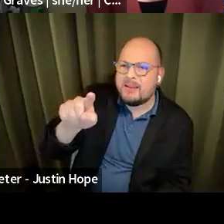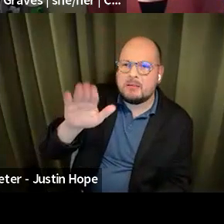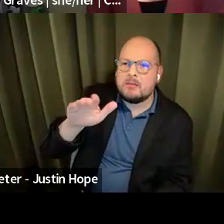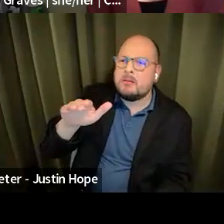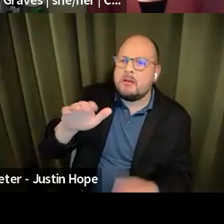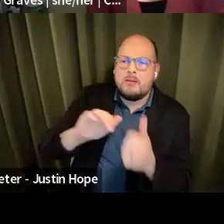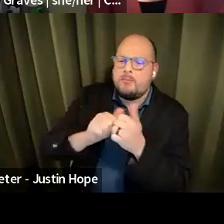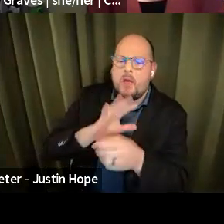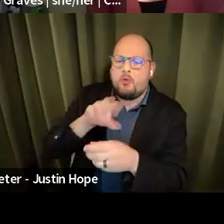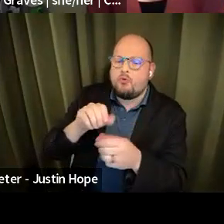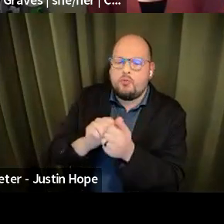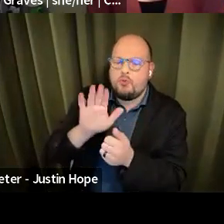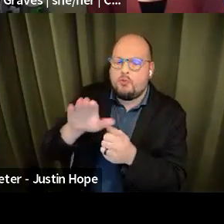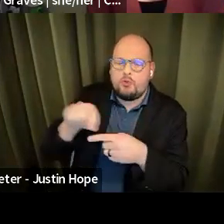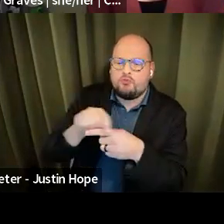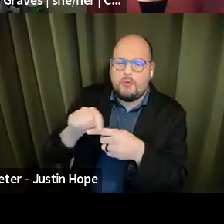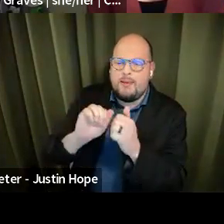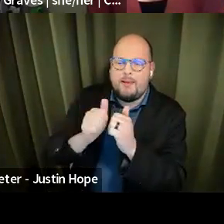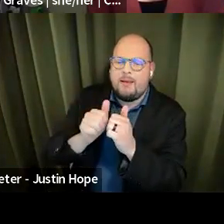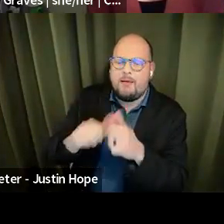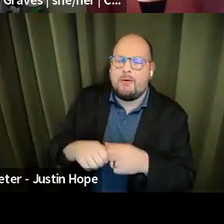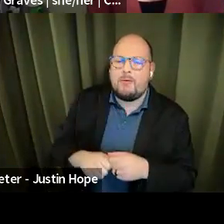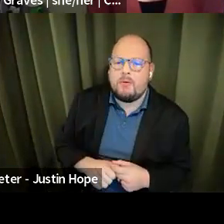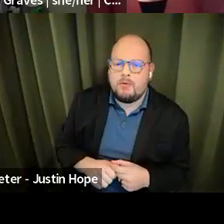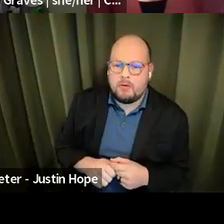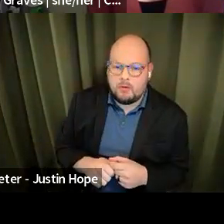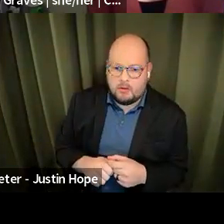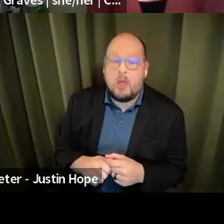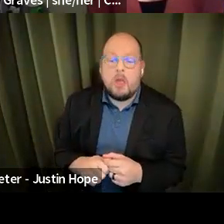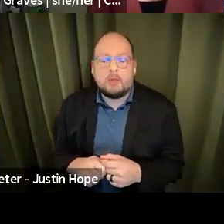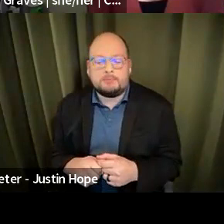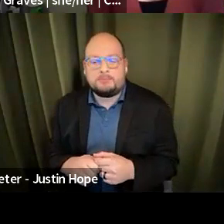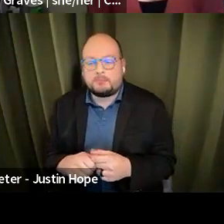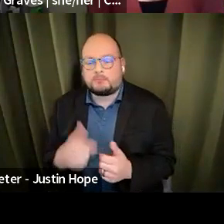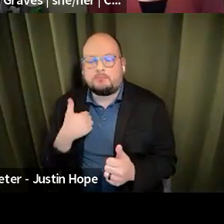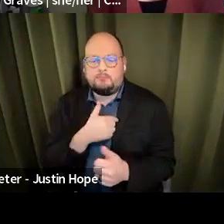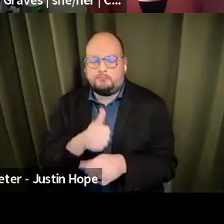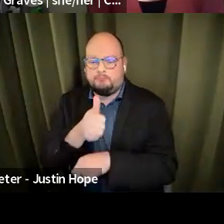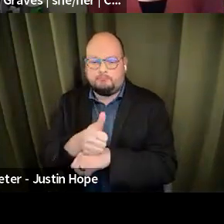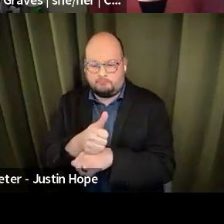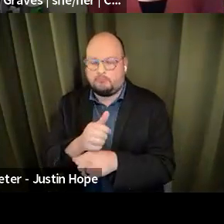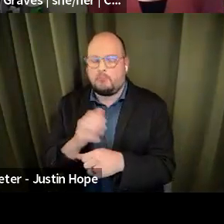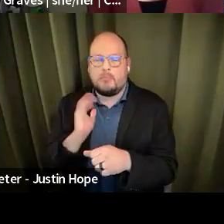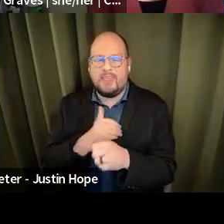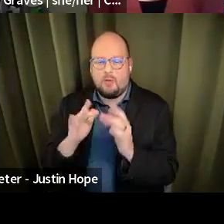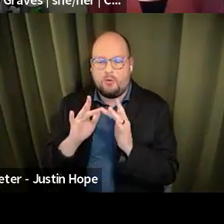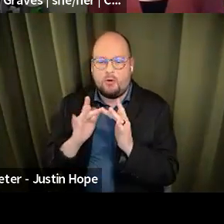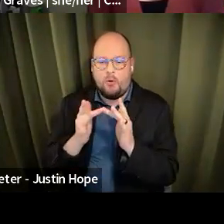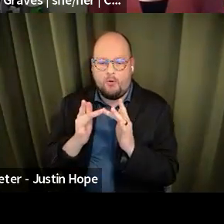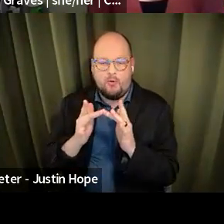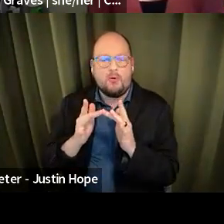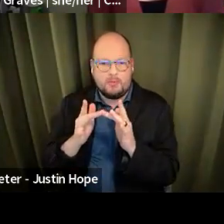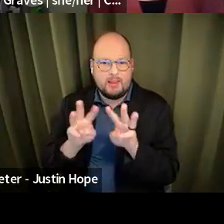Monica? It's within the webinar that we have. And I also,